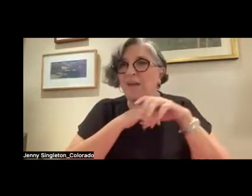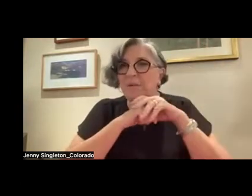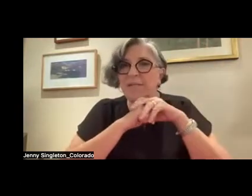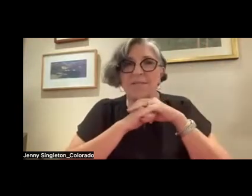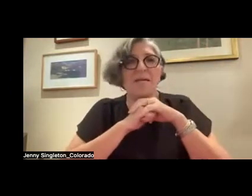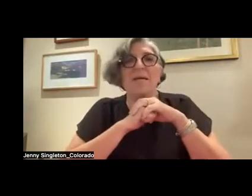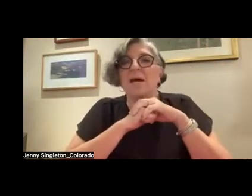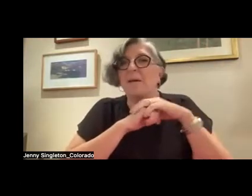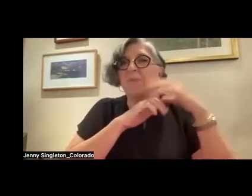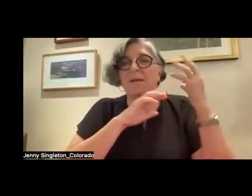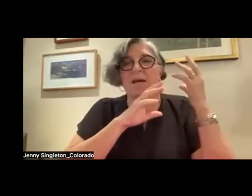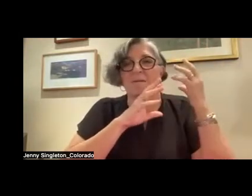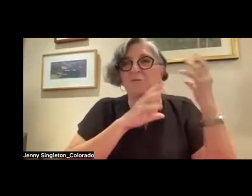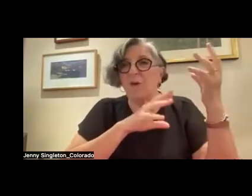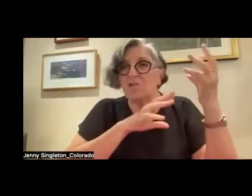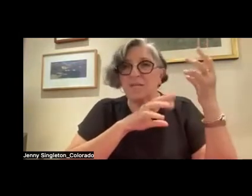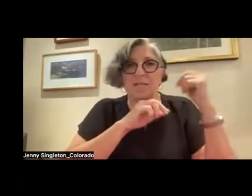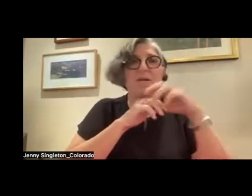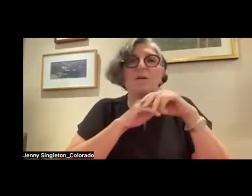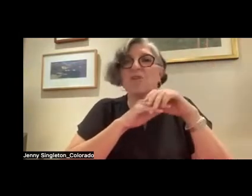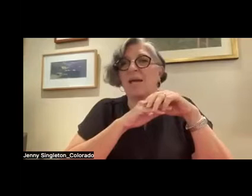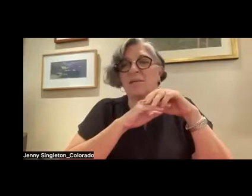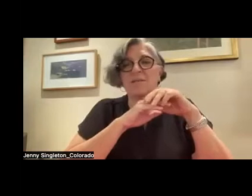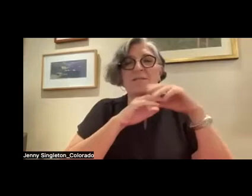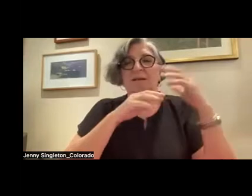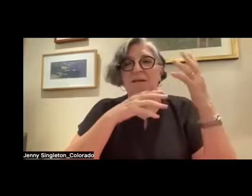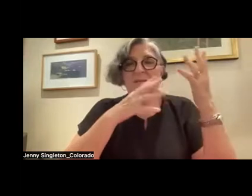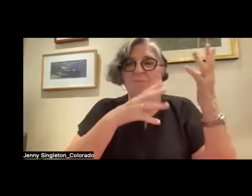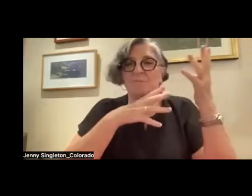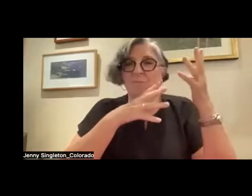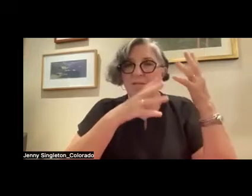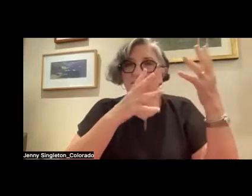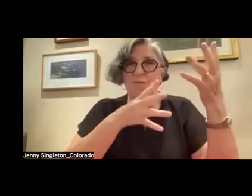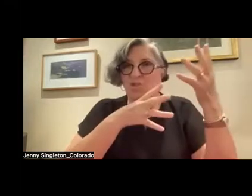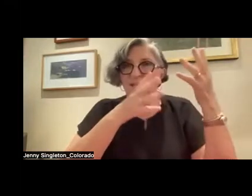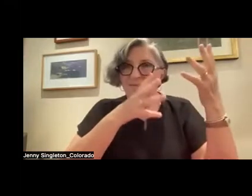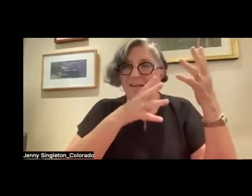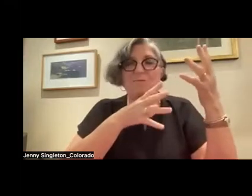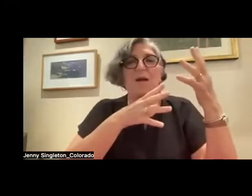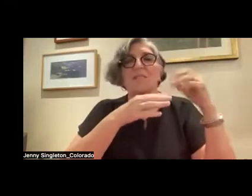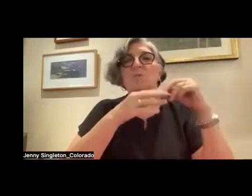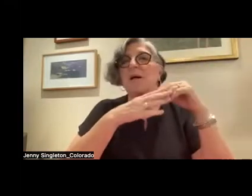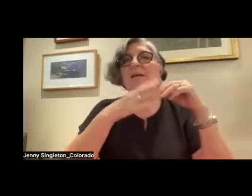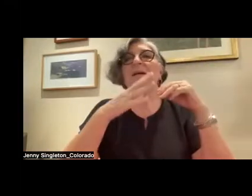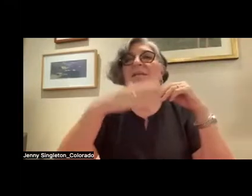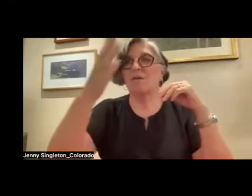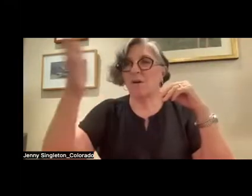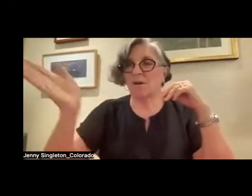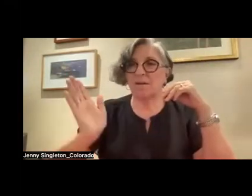language families. French Sign Language was